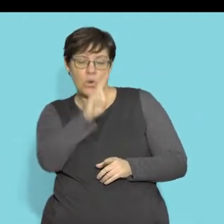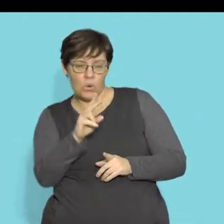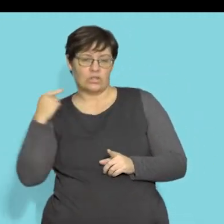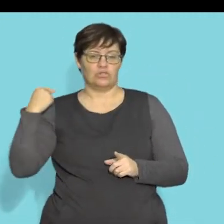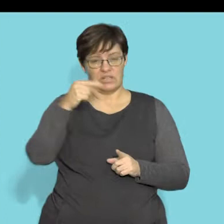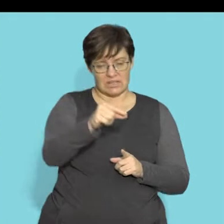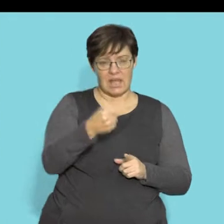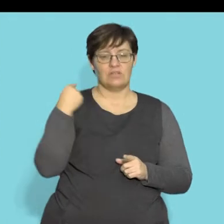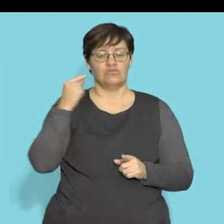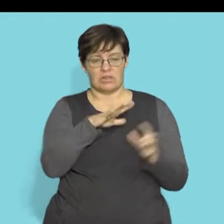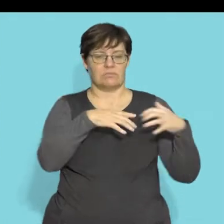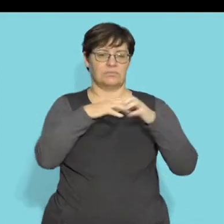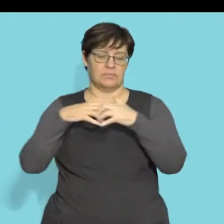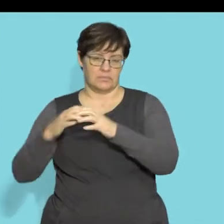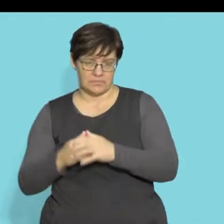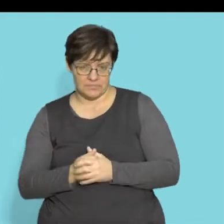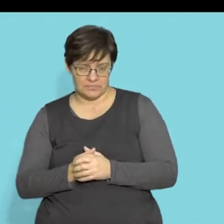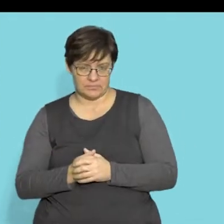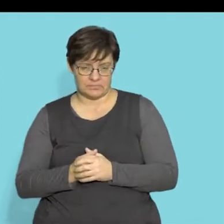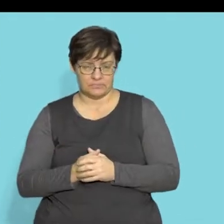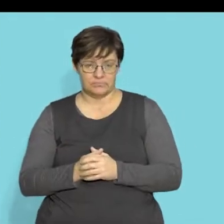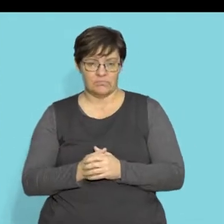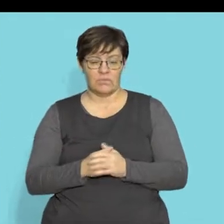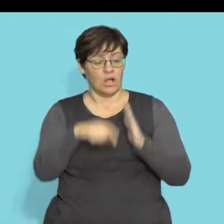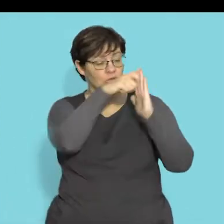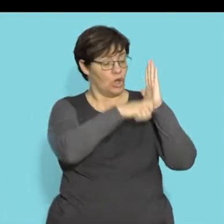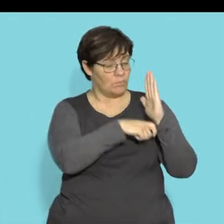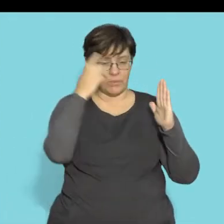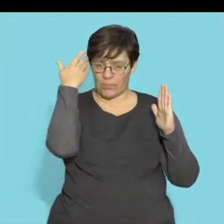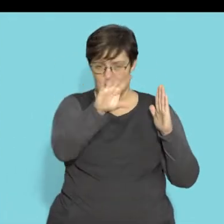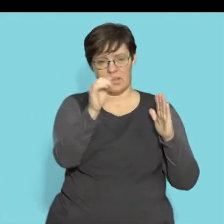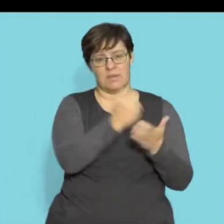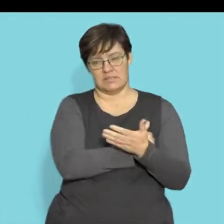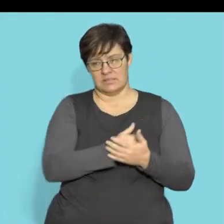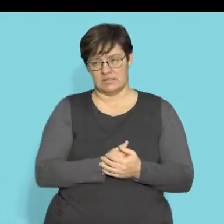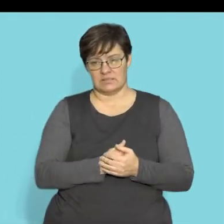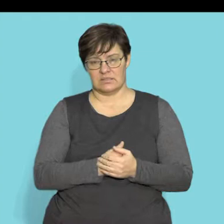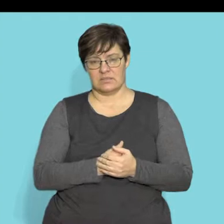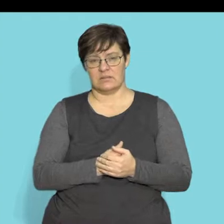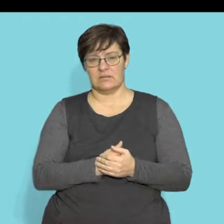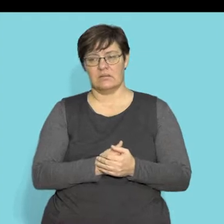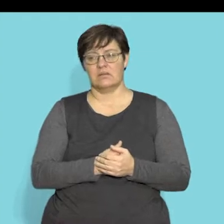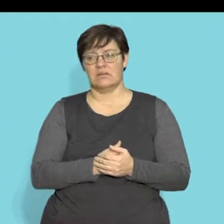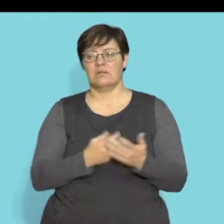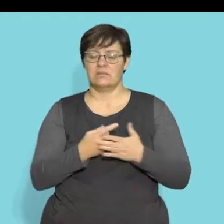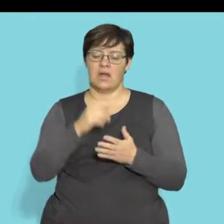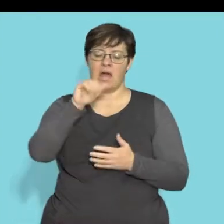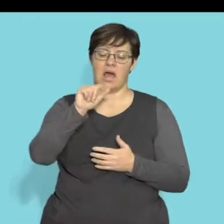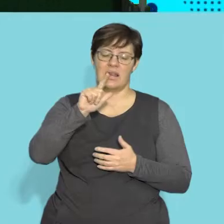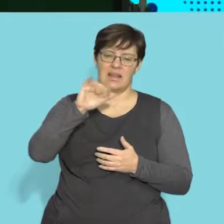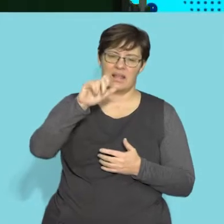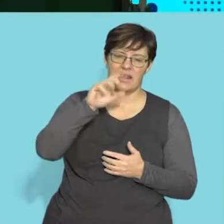genetics and genetic engineering. We need to know all the terms around genetic terminology, and these include the terms